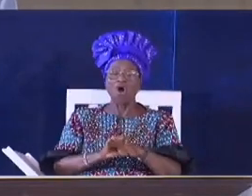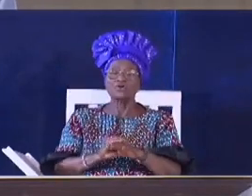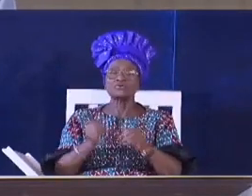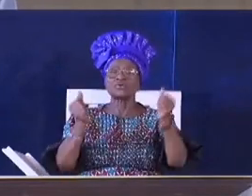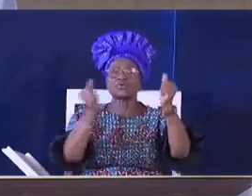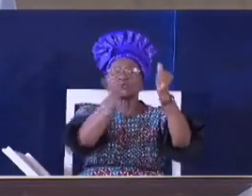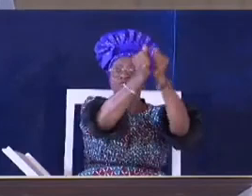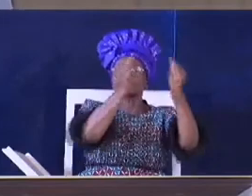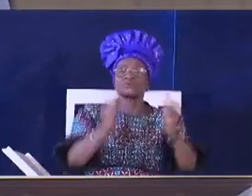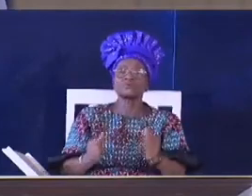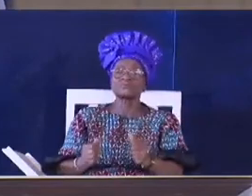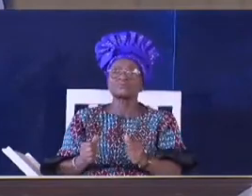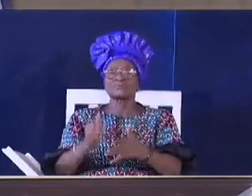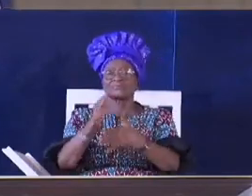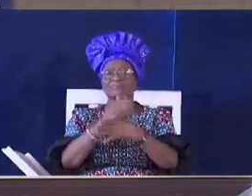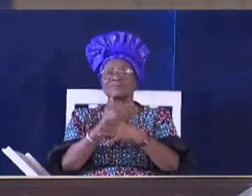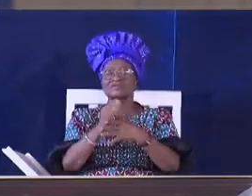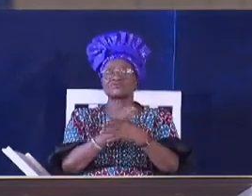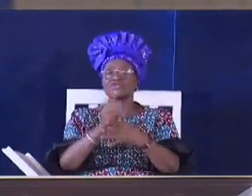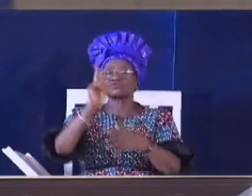between two forces.